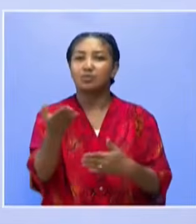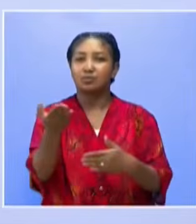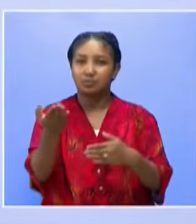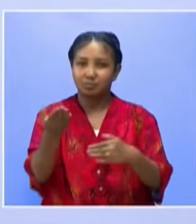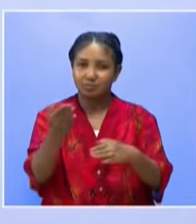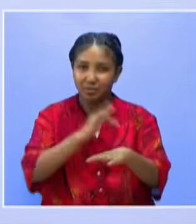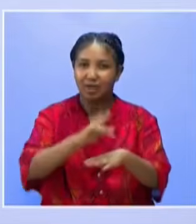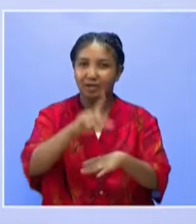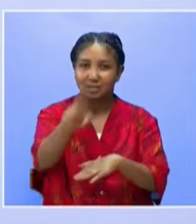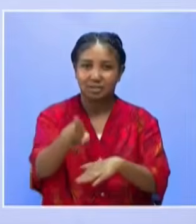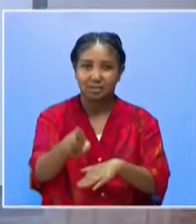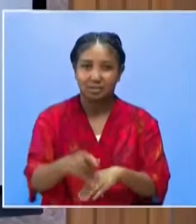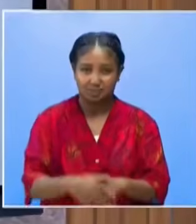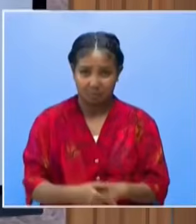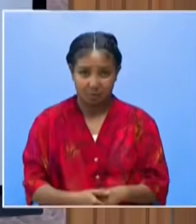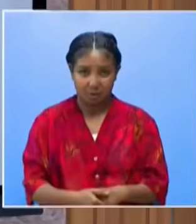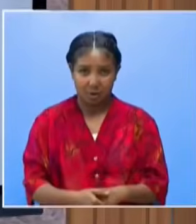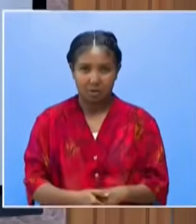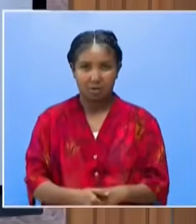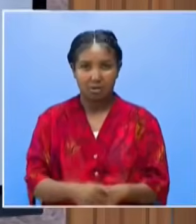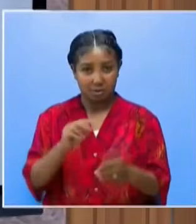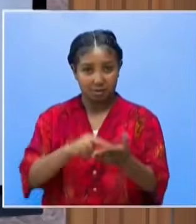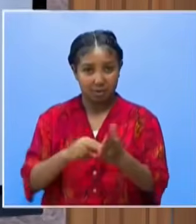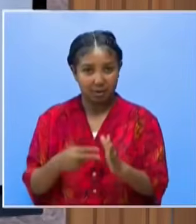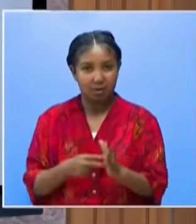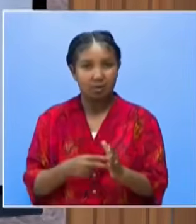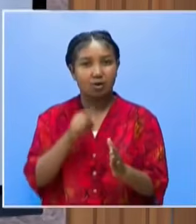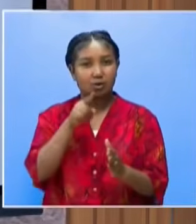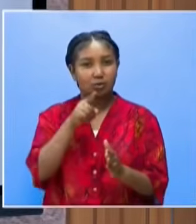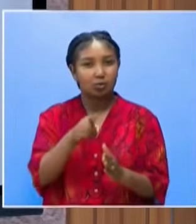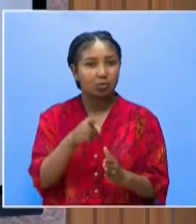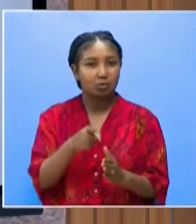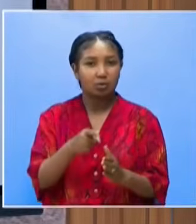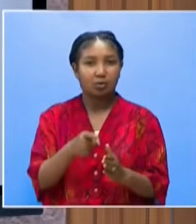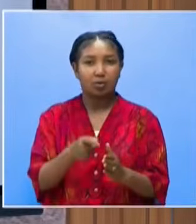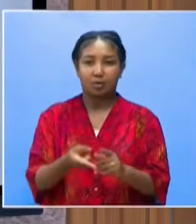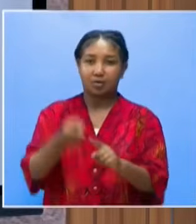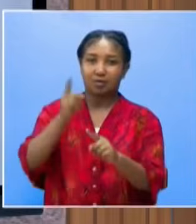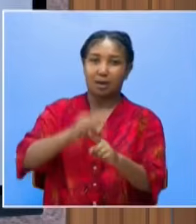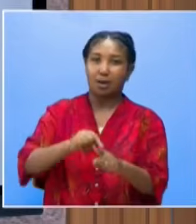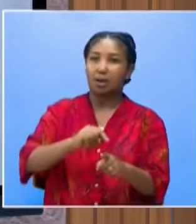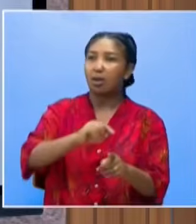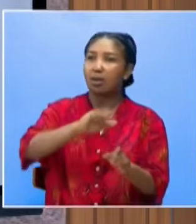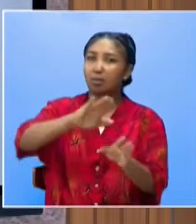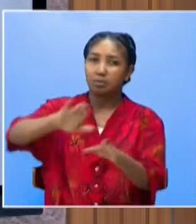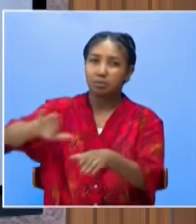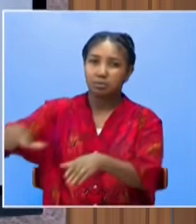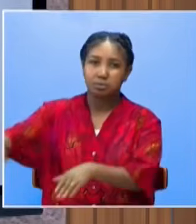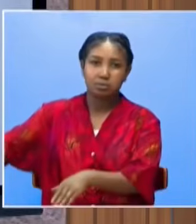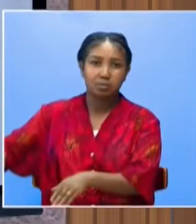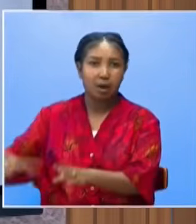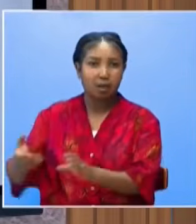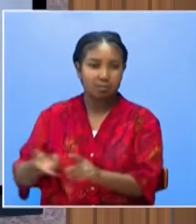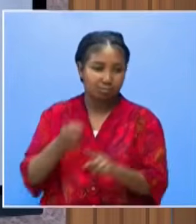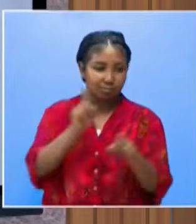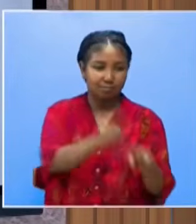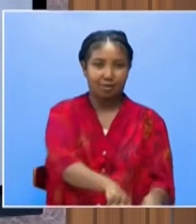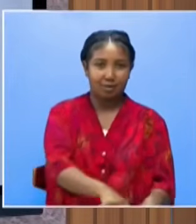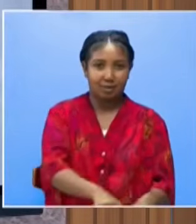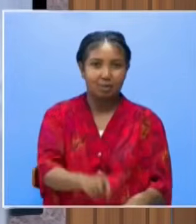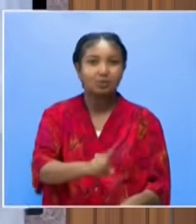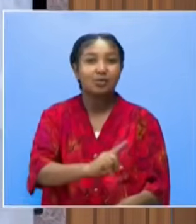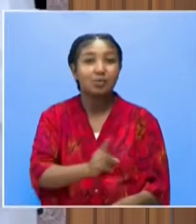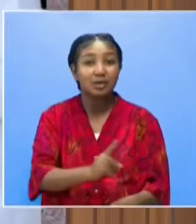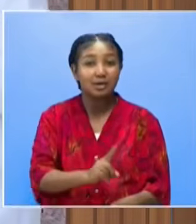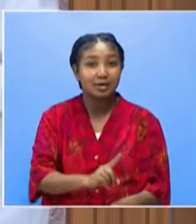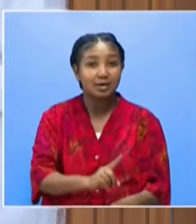Just I'm talking with you, okay? This means you return from where you had. Okay?